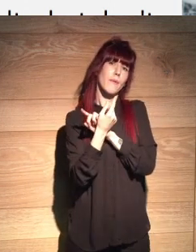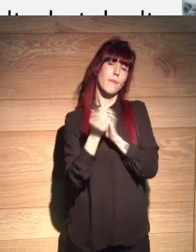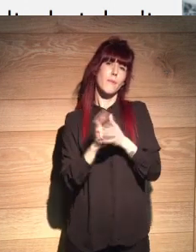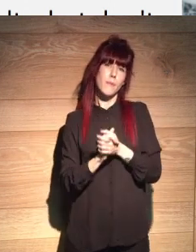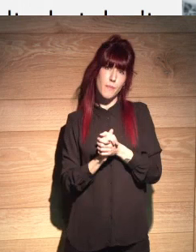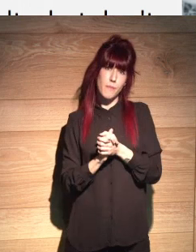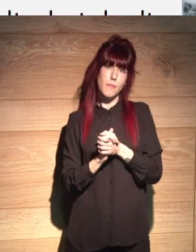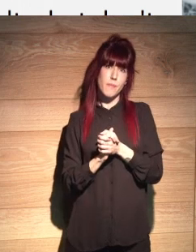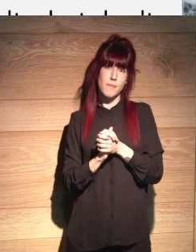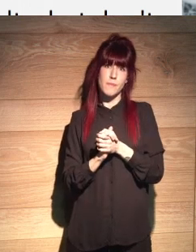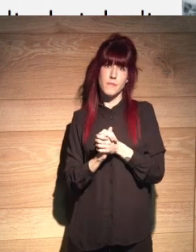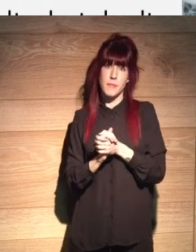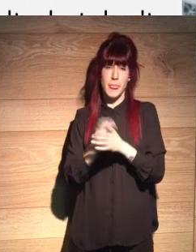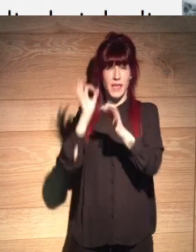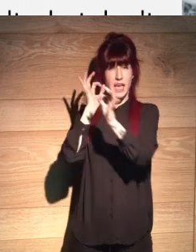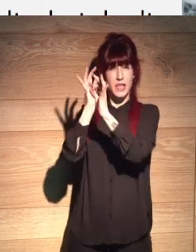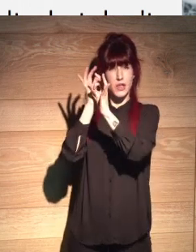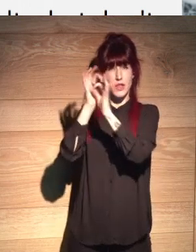code is a